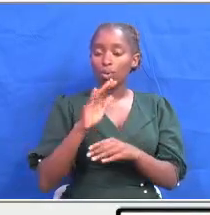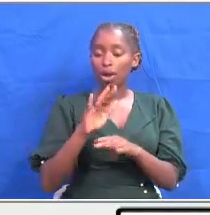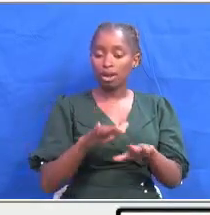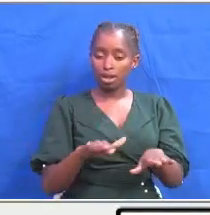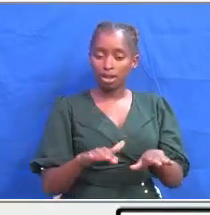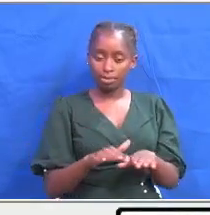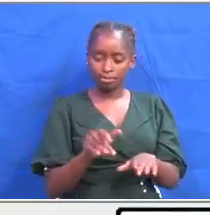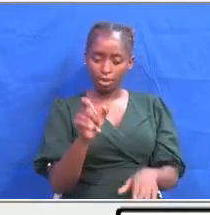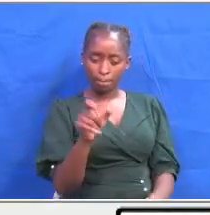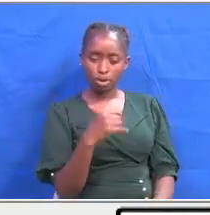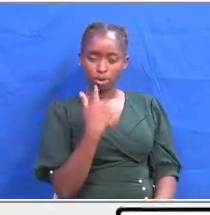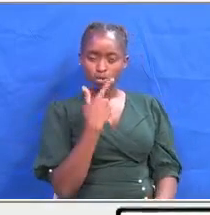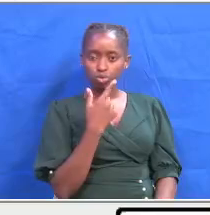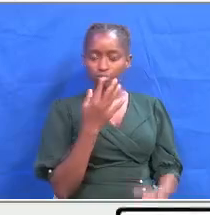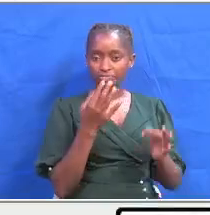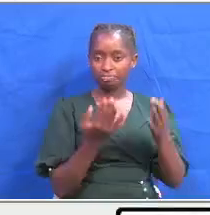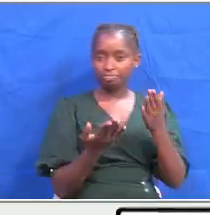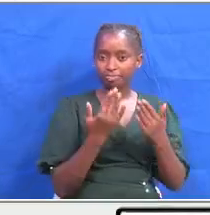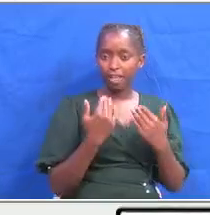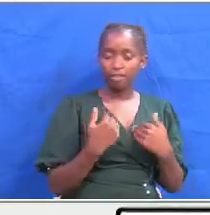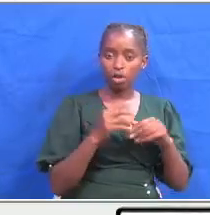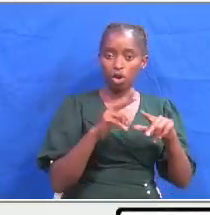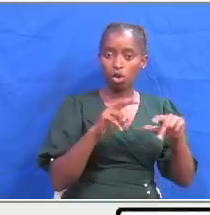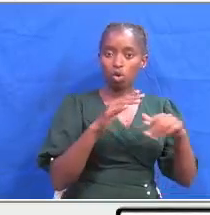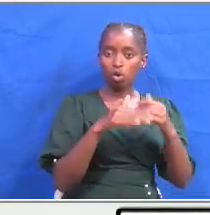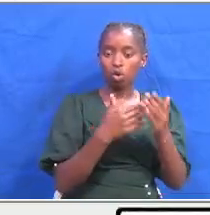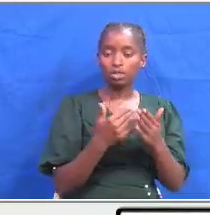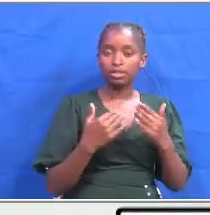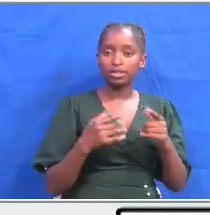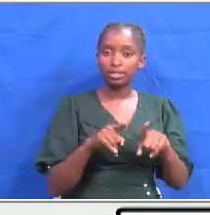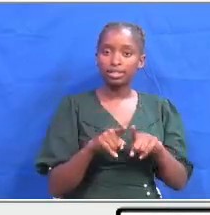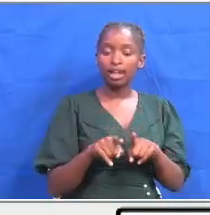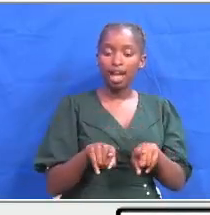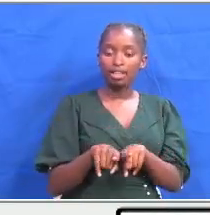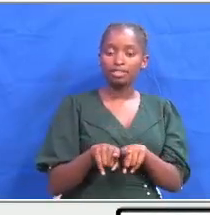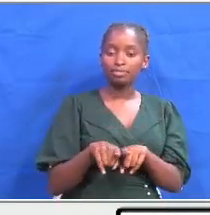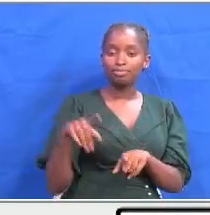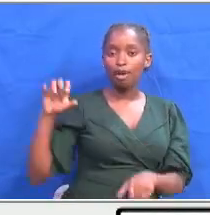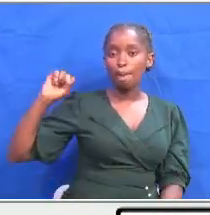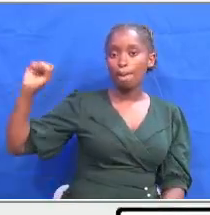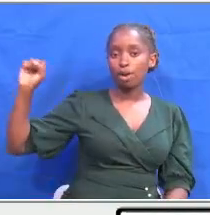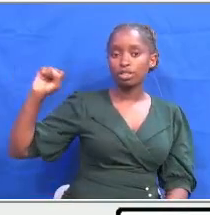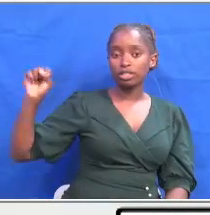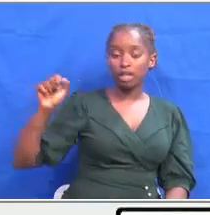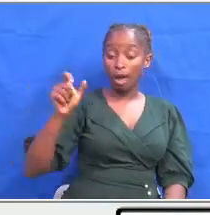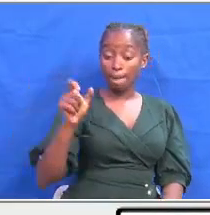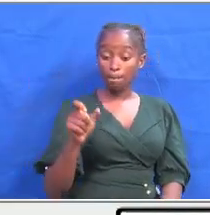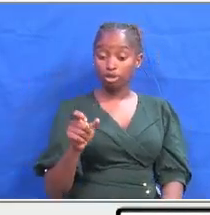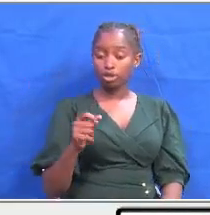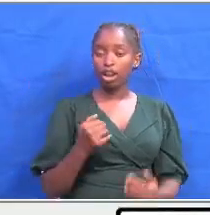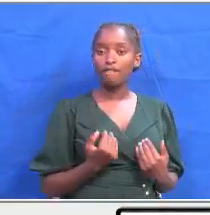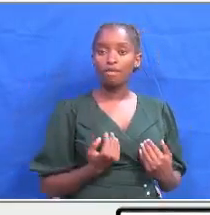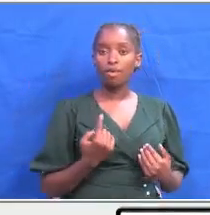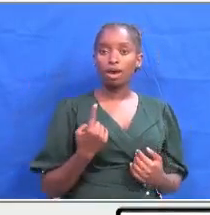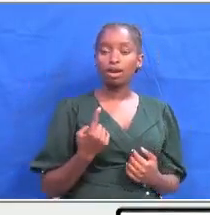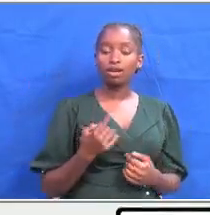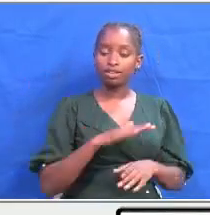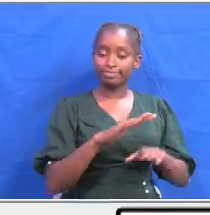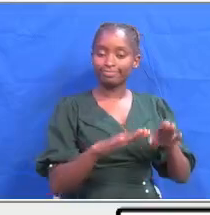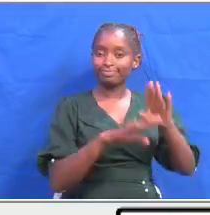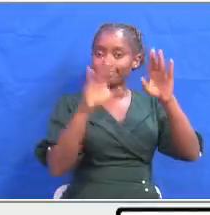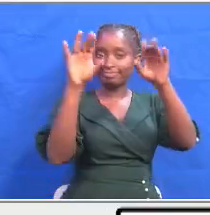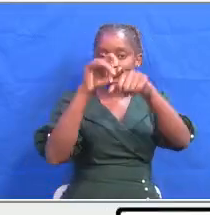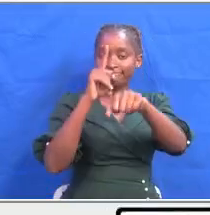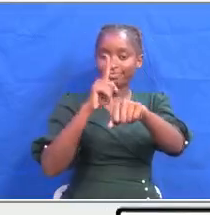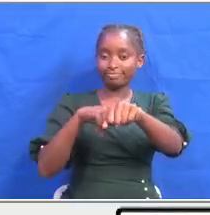who, if you look at his meteoric rise as a politician, served one term as a member of parliament, deputy president, and at the